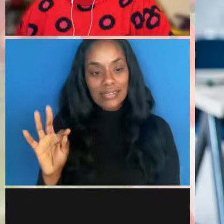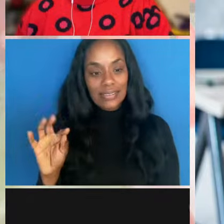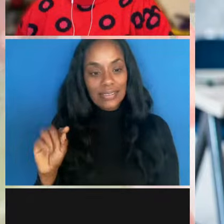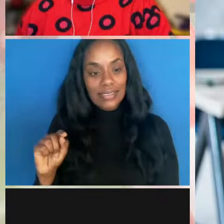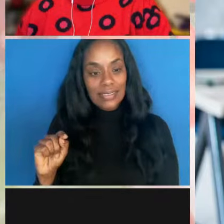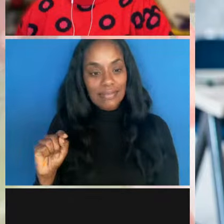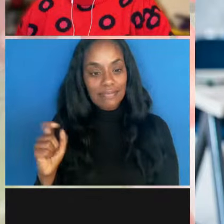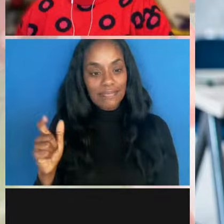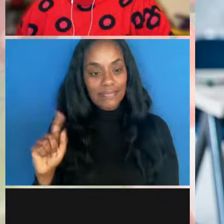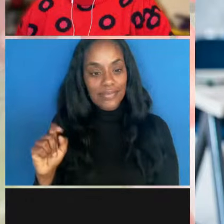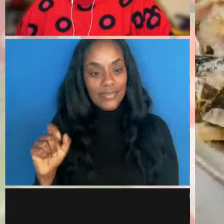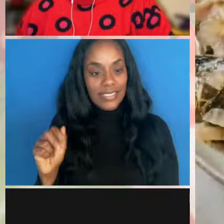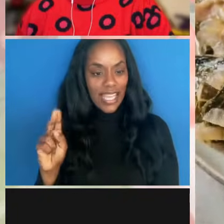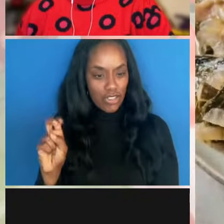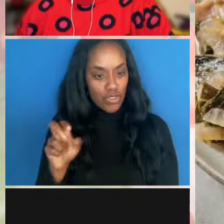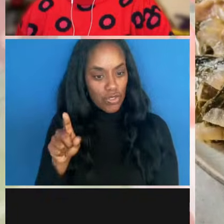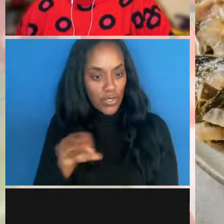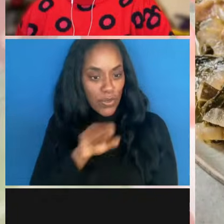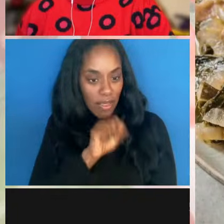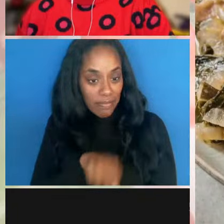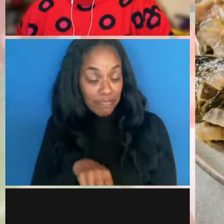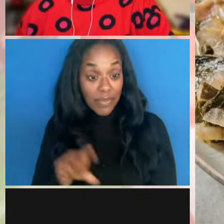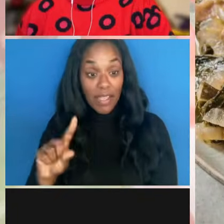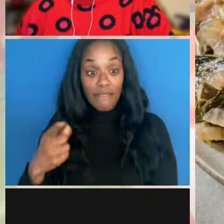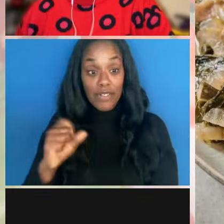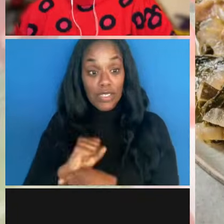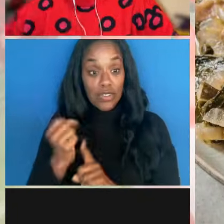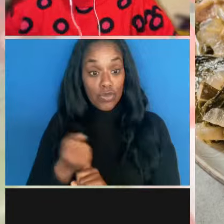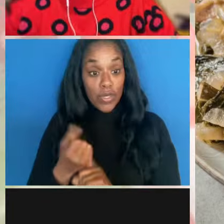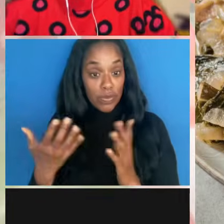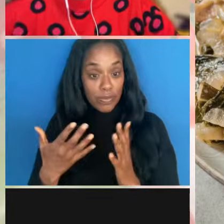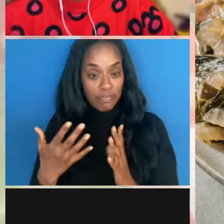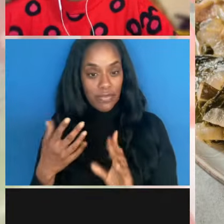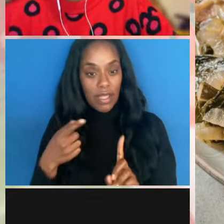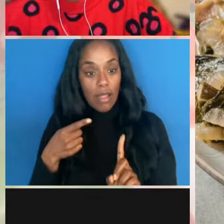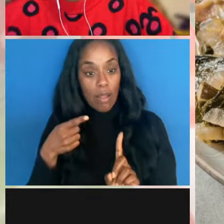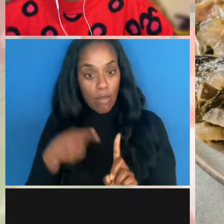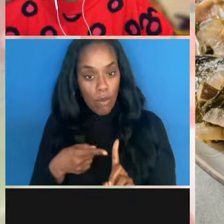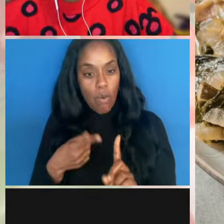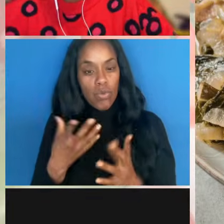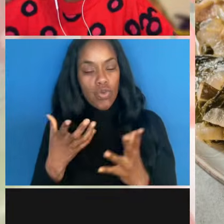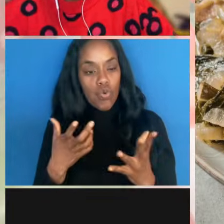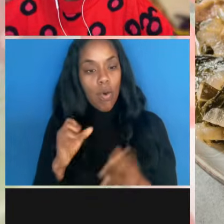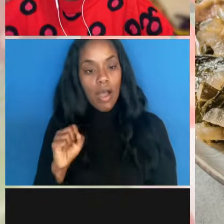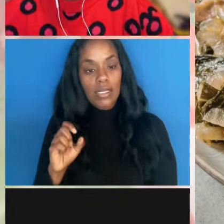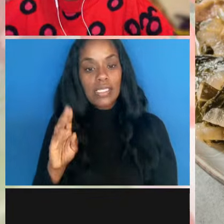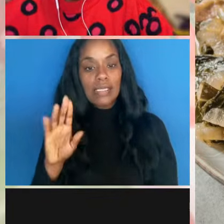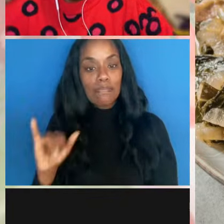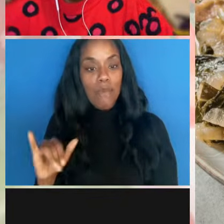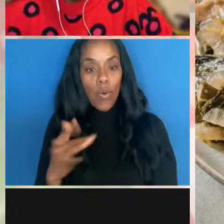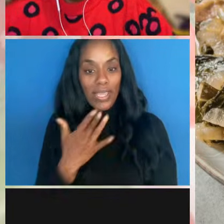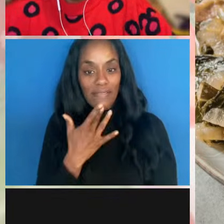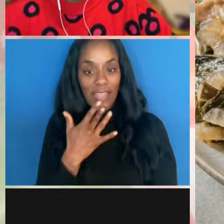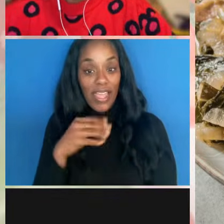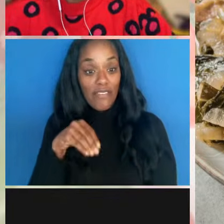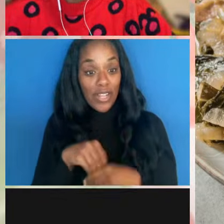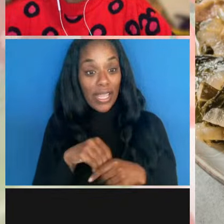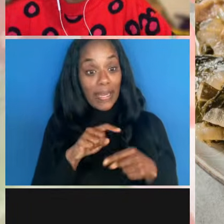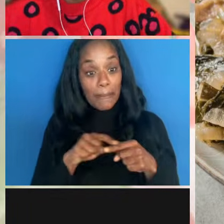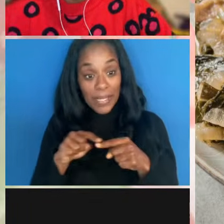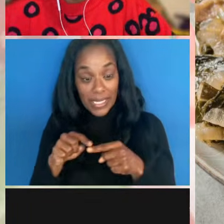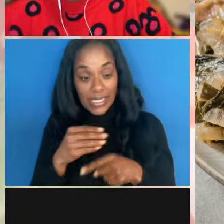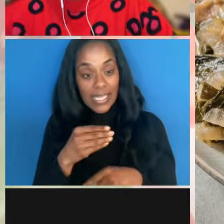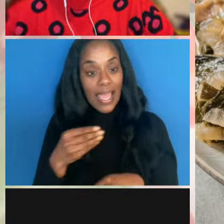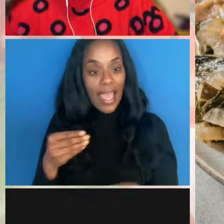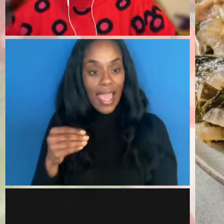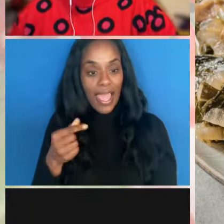here is the first scenario. The goal is to create smoky flavors in greens and beans. So what